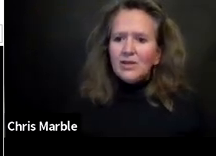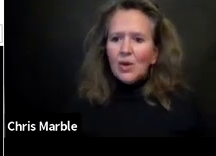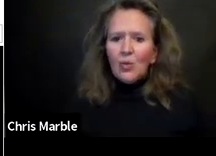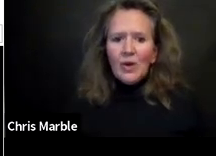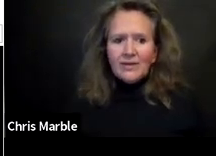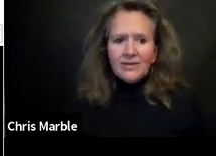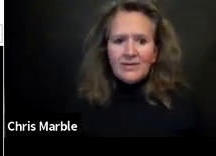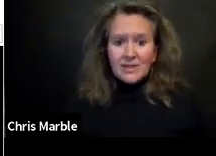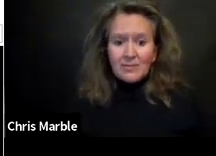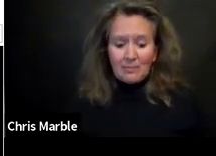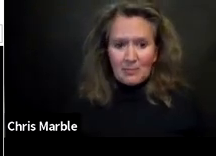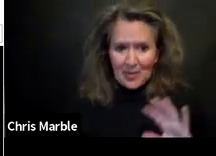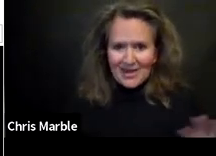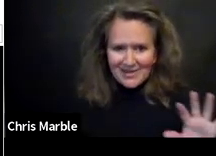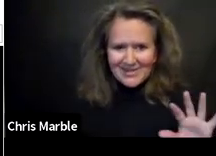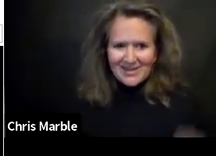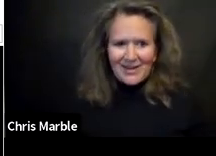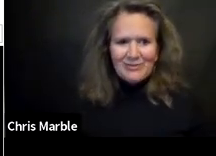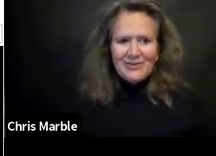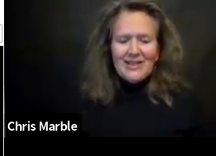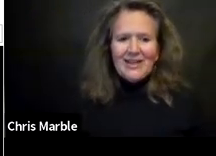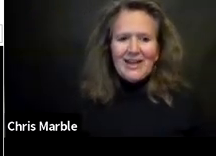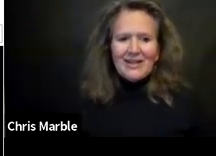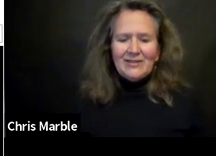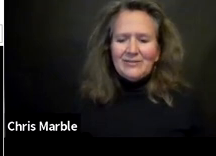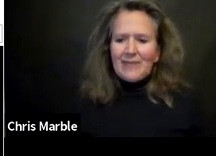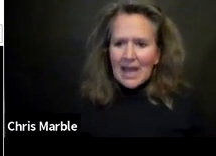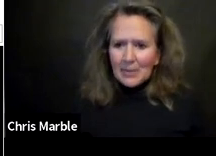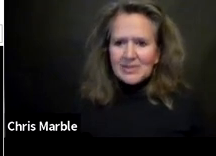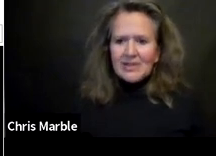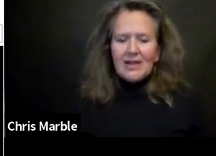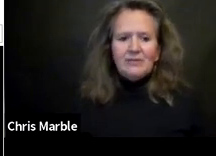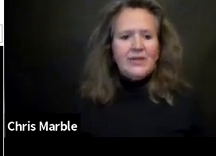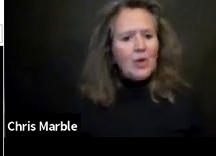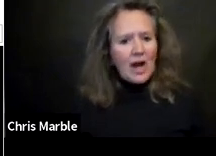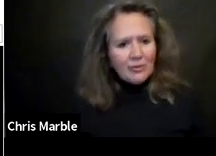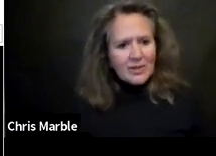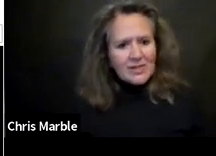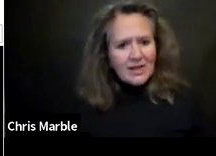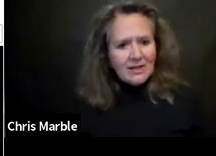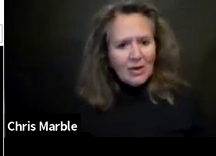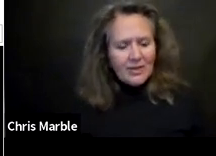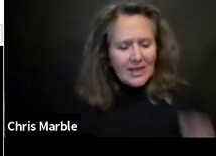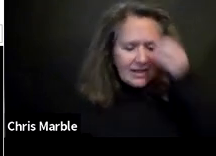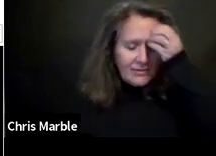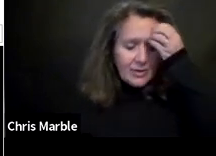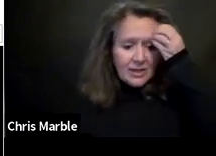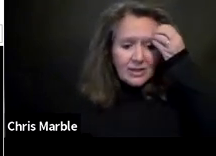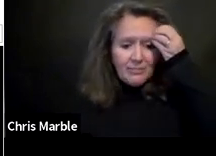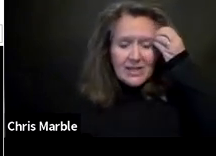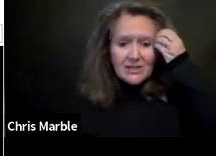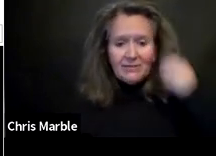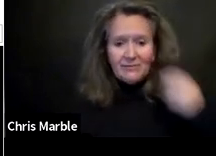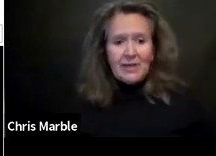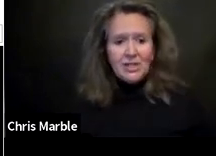Okay, so with this base of apps and video conferencing, hopefully that gave you